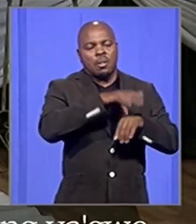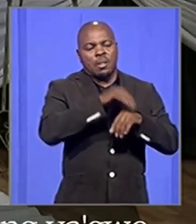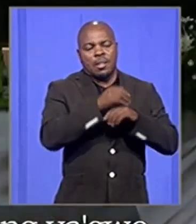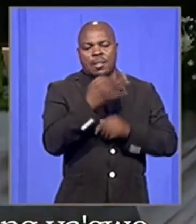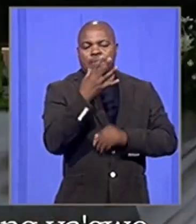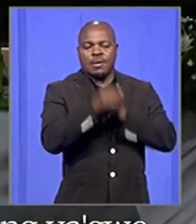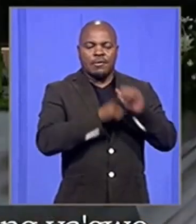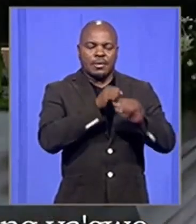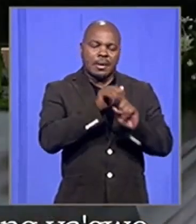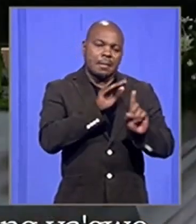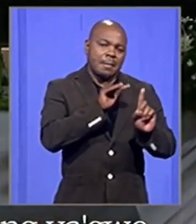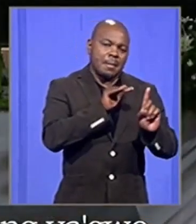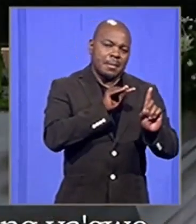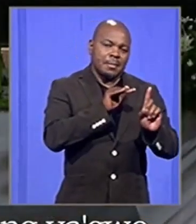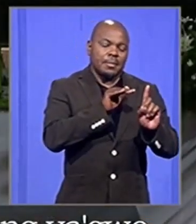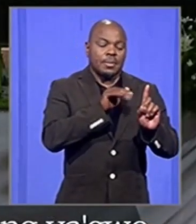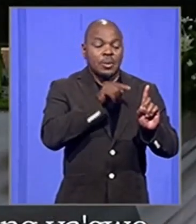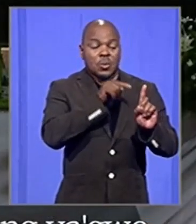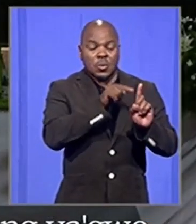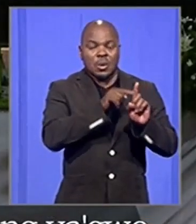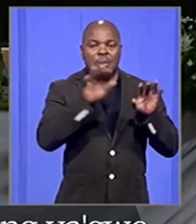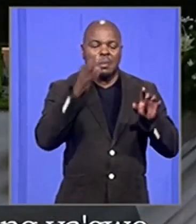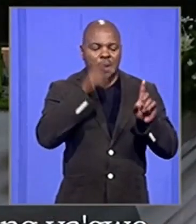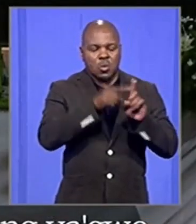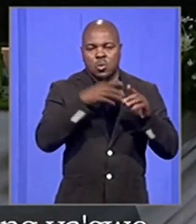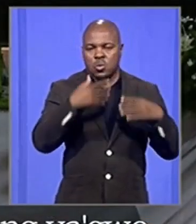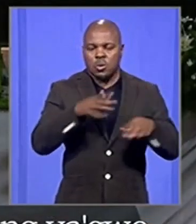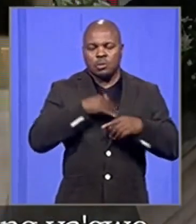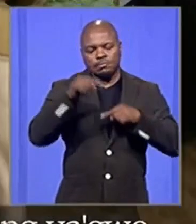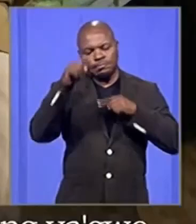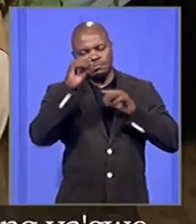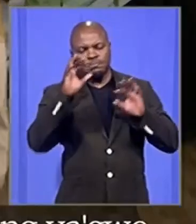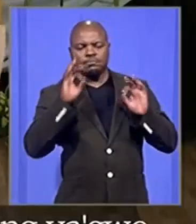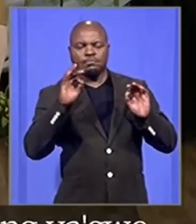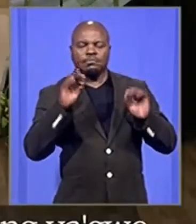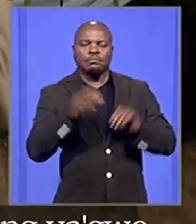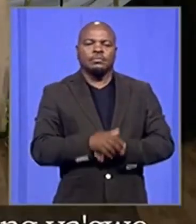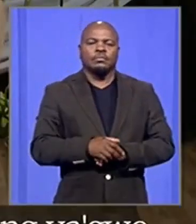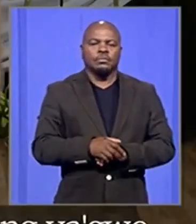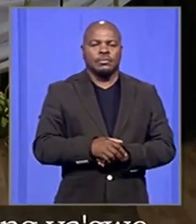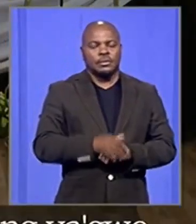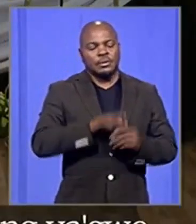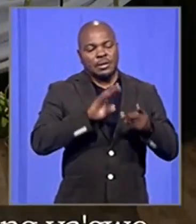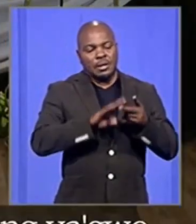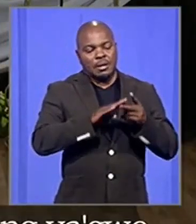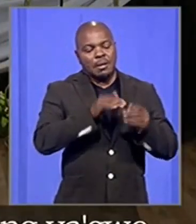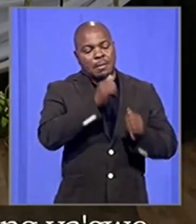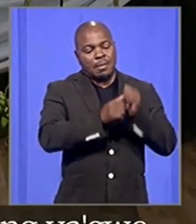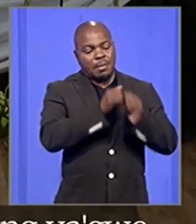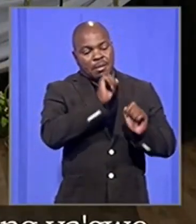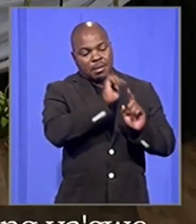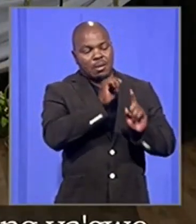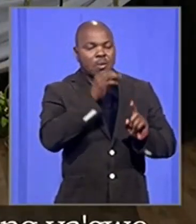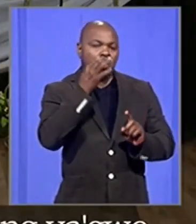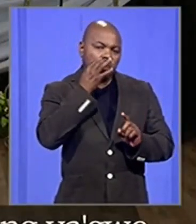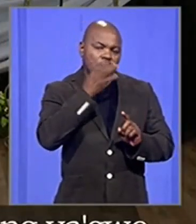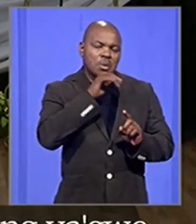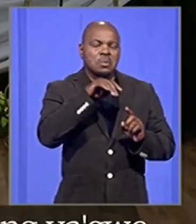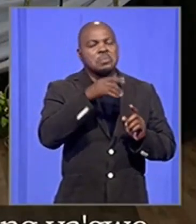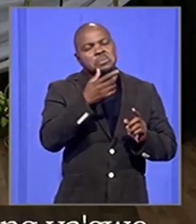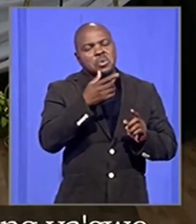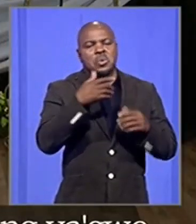35 yo a tlhalositsweng jaaka monna yo a neng a na le seriti. Mogolo we Bobe a re o na santse a lebeletse go le gontsi